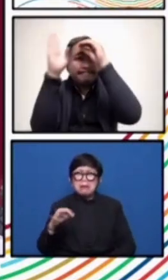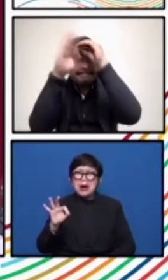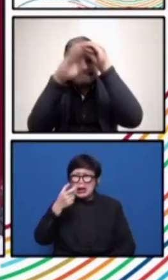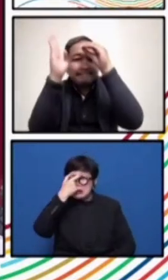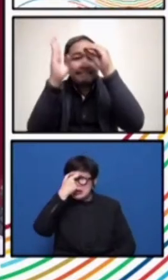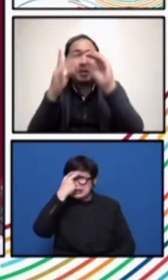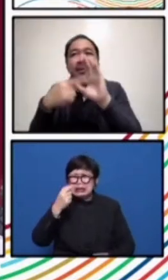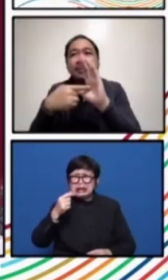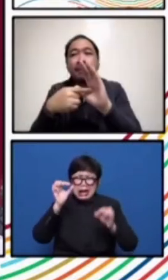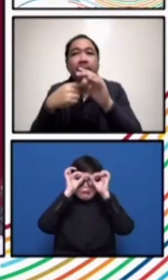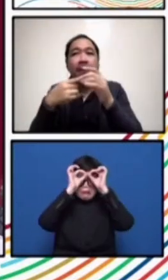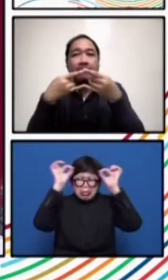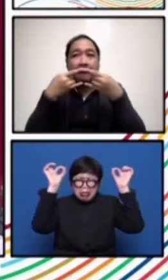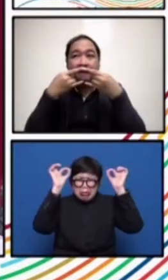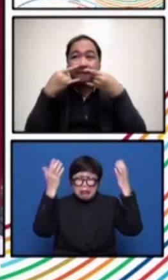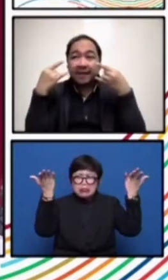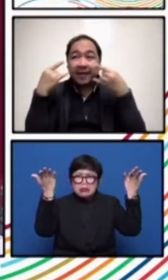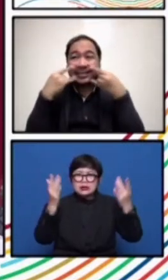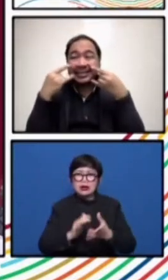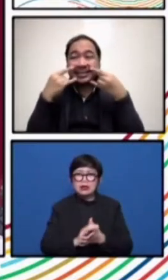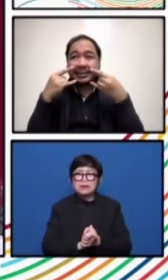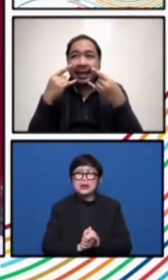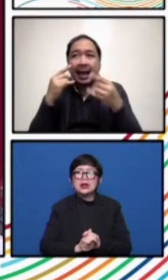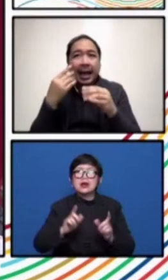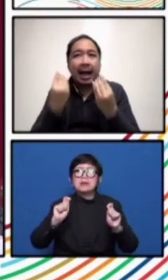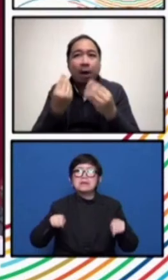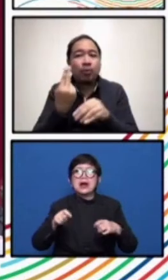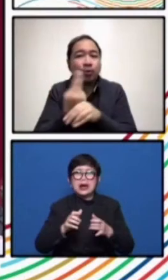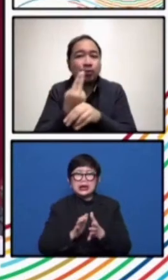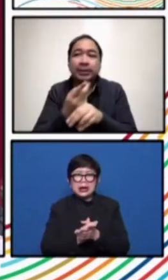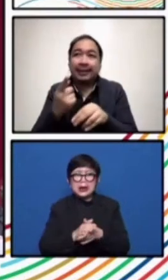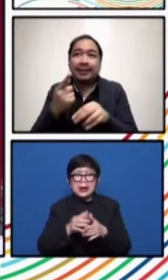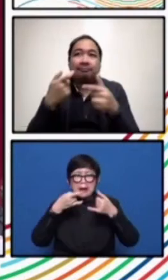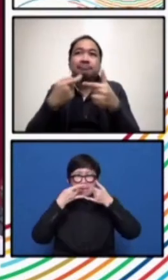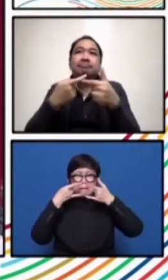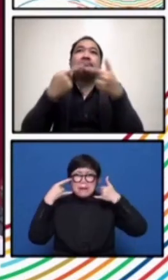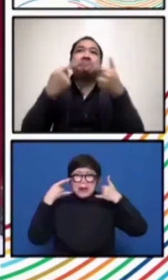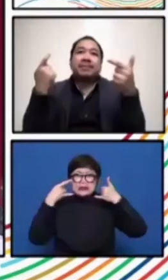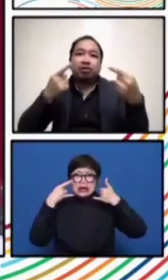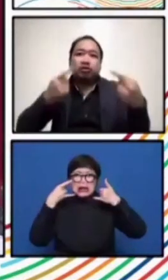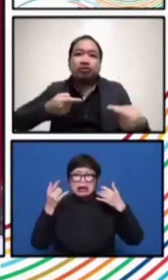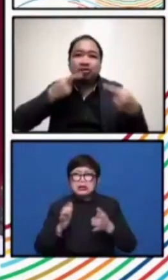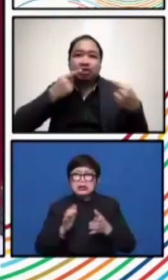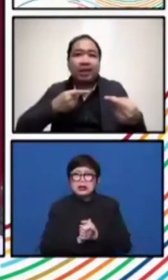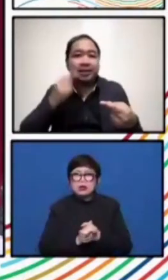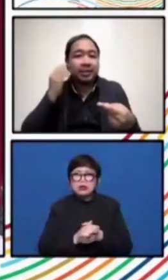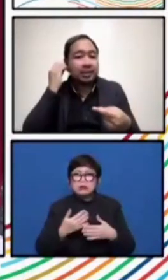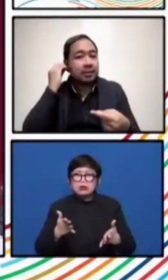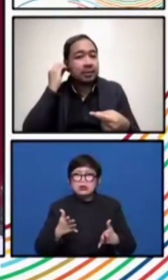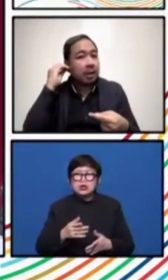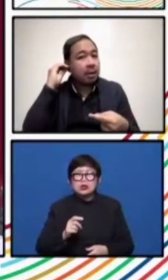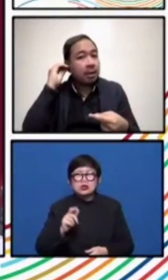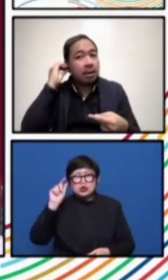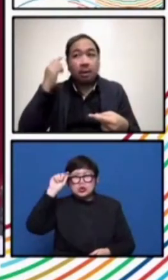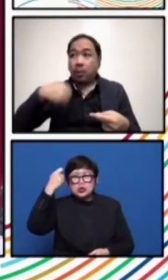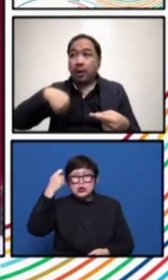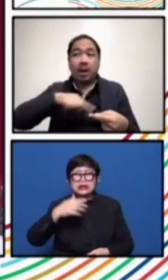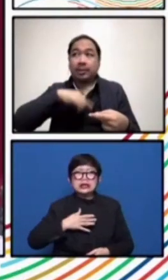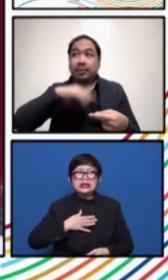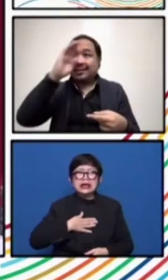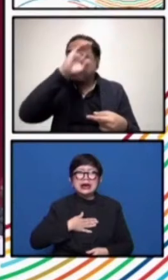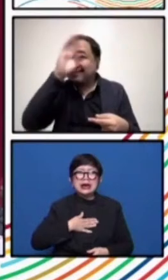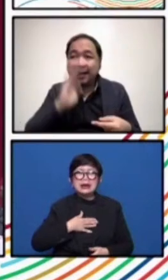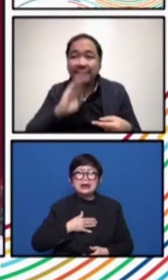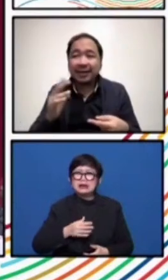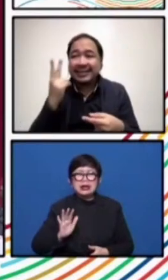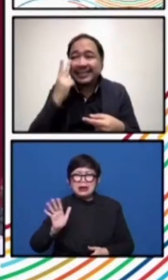masks is a big challenge for persons who are blind because they have never worn face mask before we have never seen we have never touched